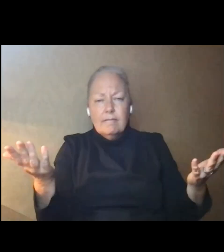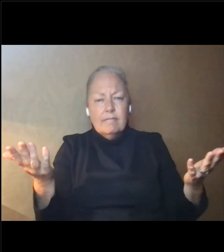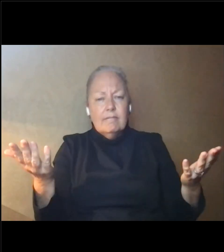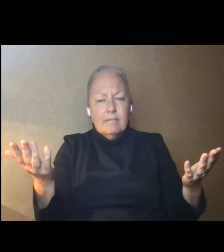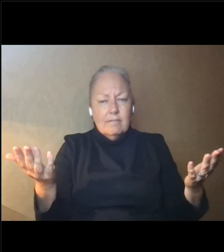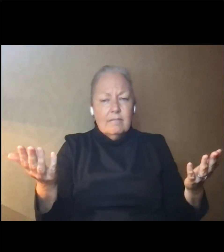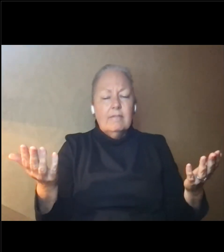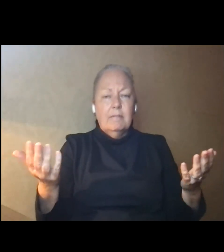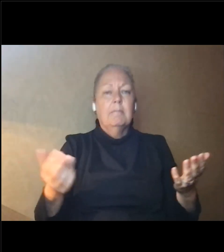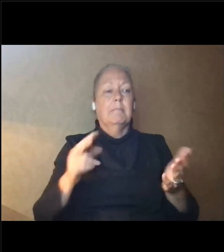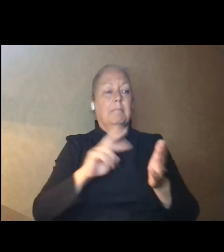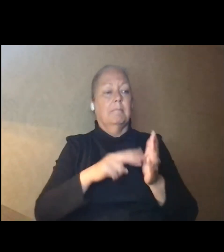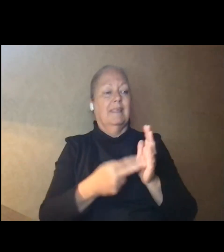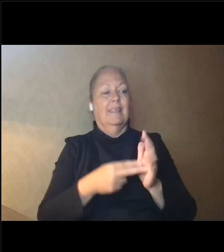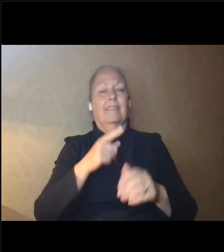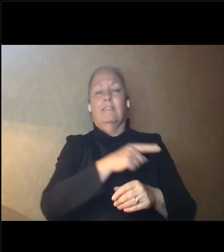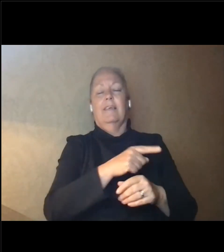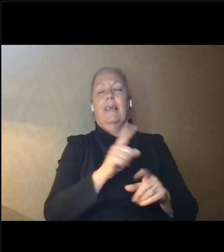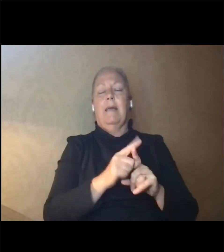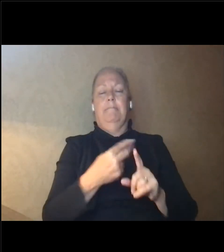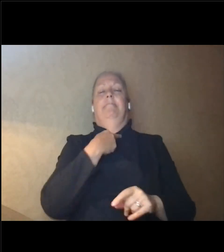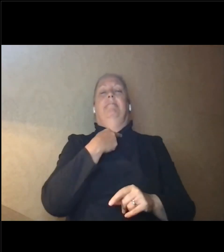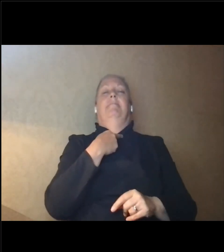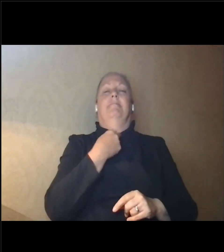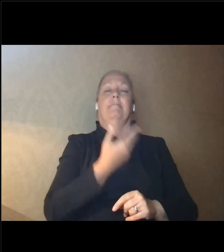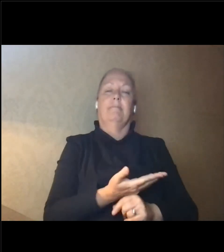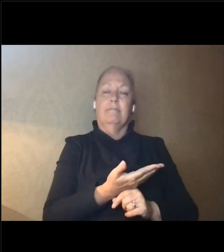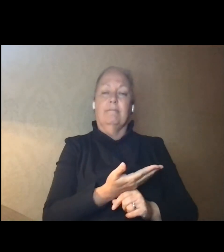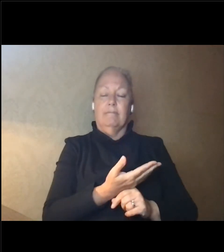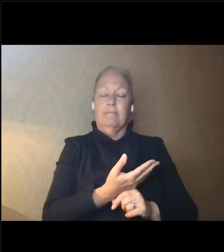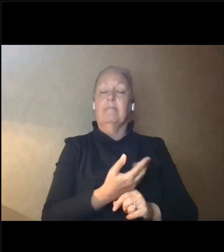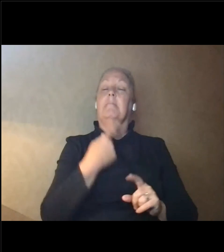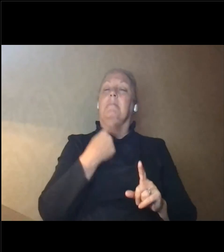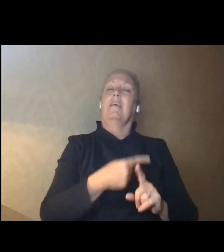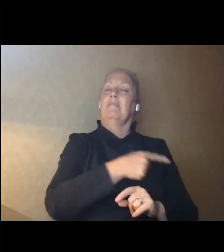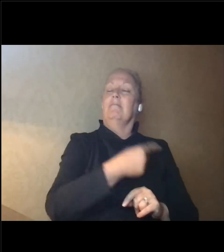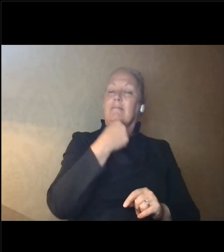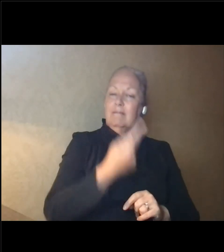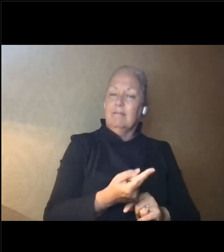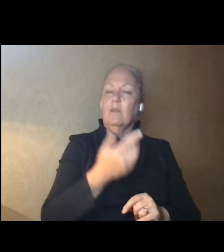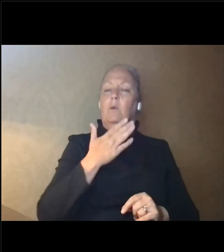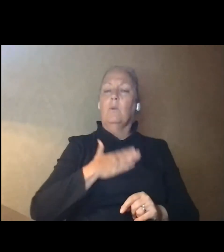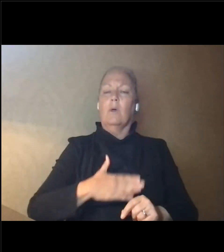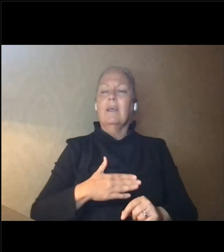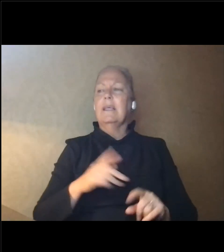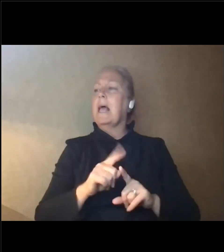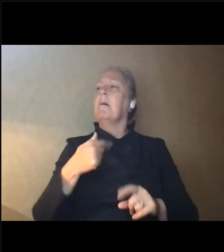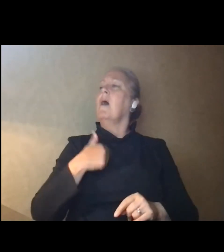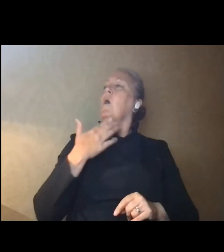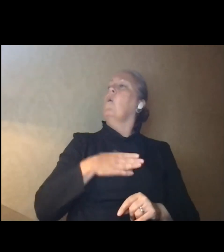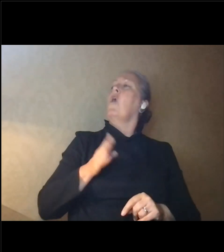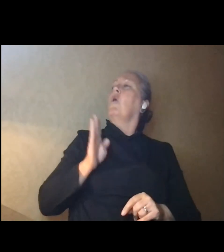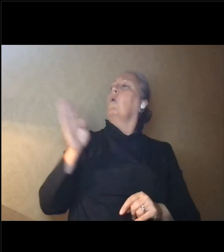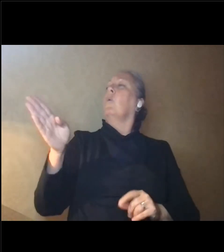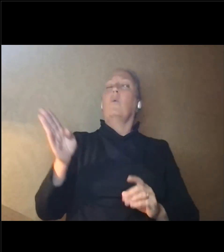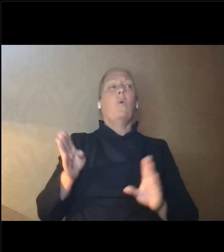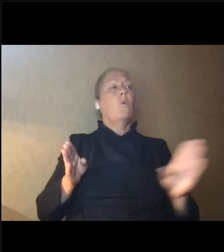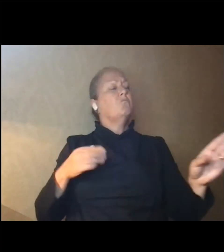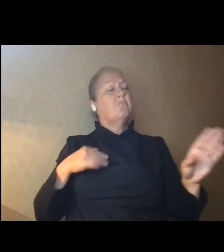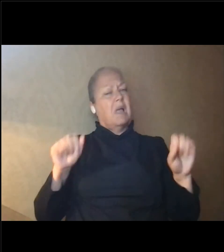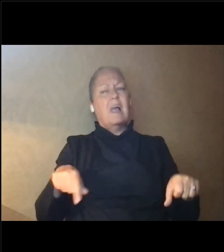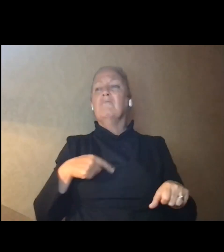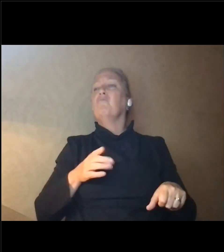condition. And she also said that she wants a system where she can do everything wherever she wants to. We listened to